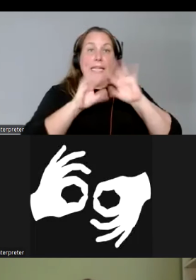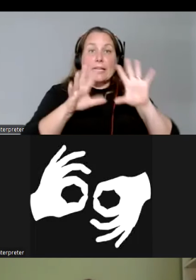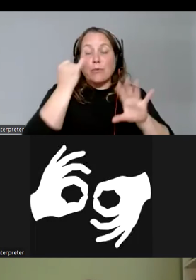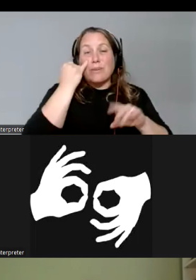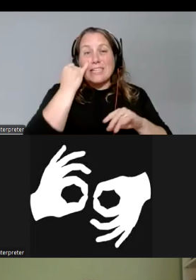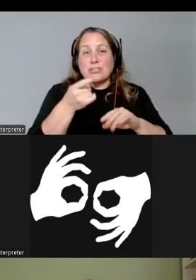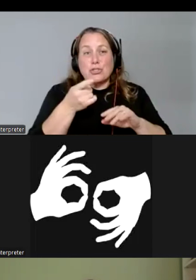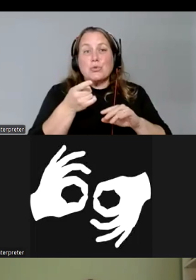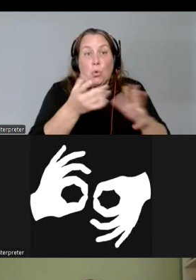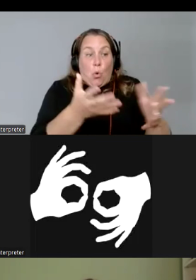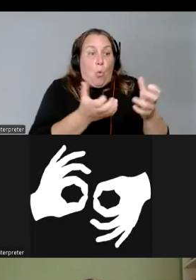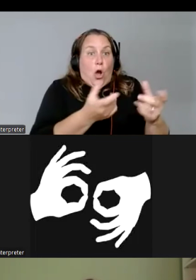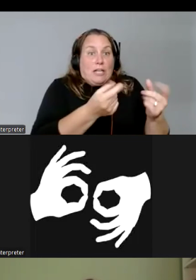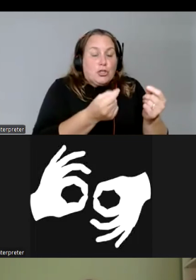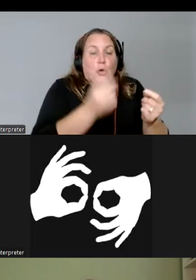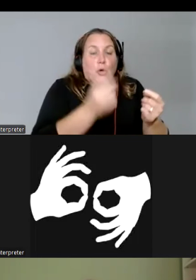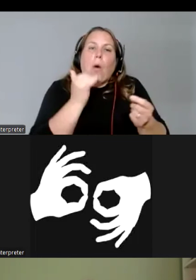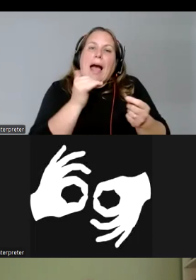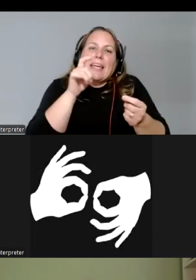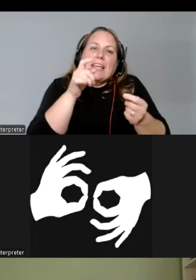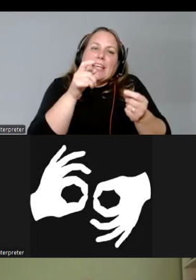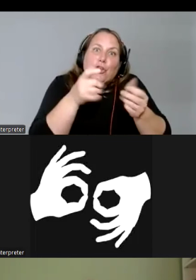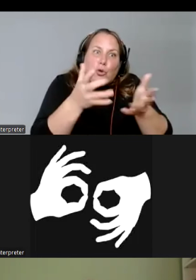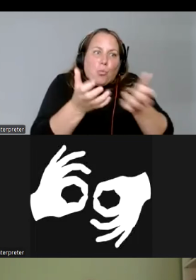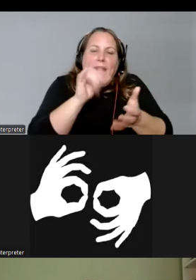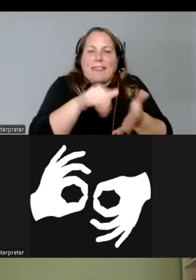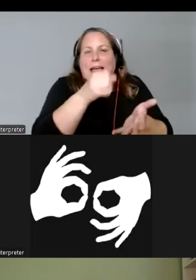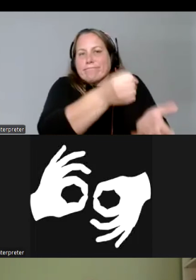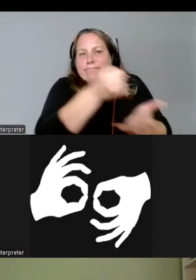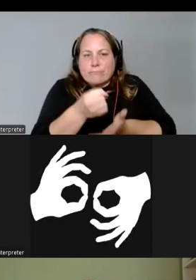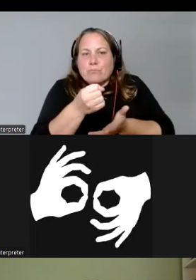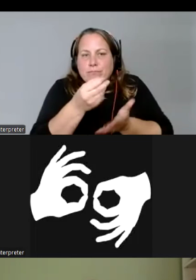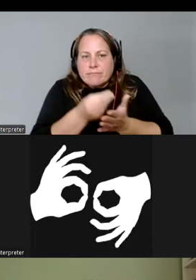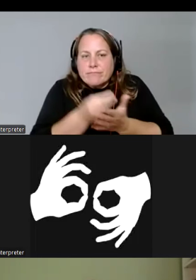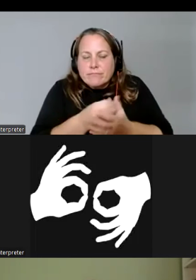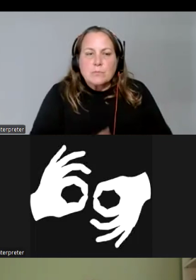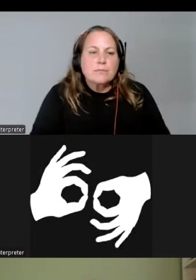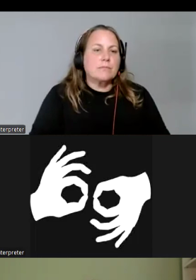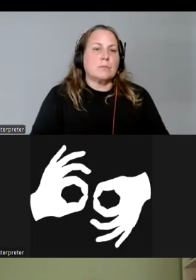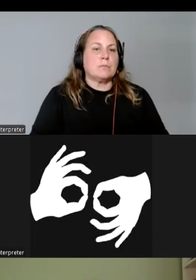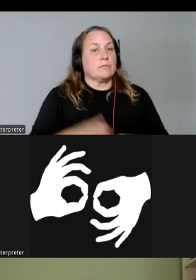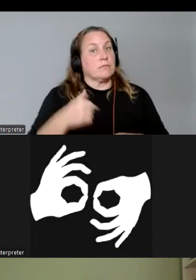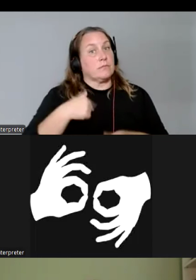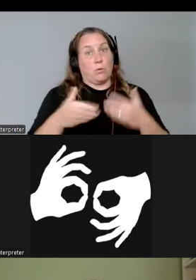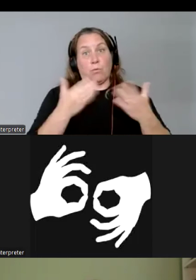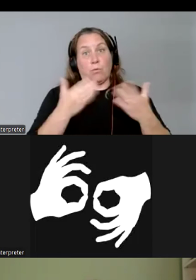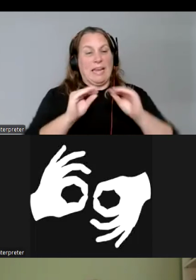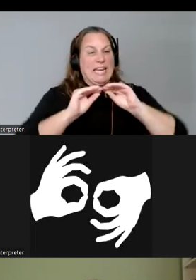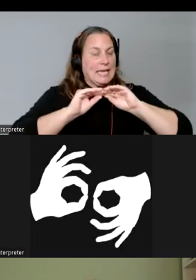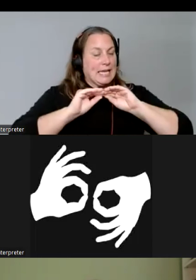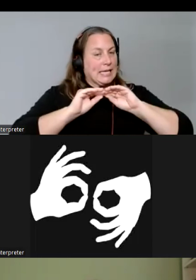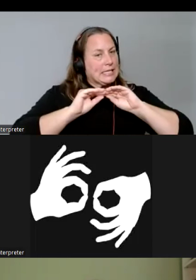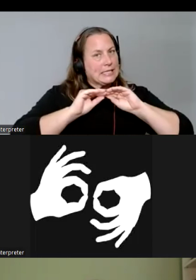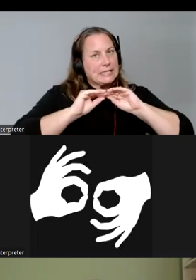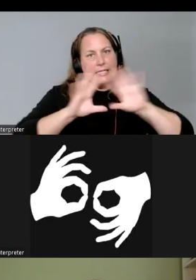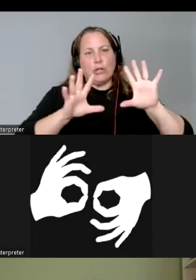and requesting the funding for. I recommend using clear, specific, and direct language,